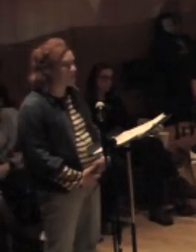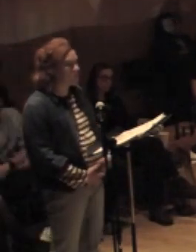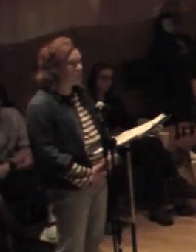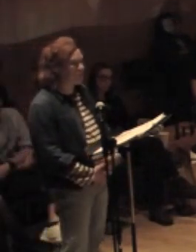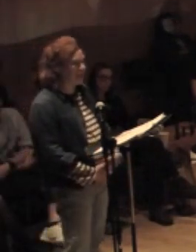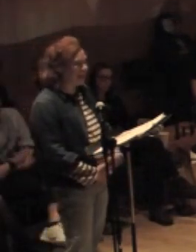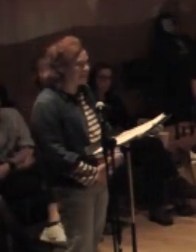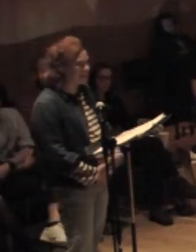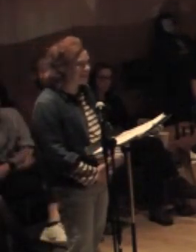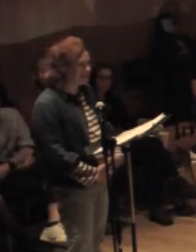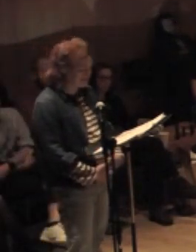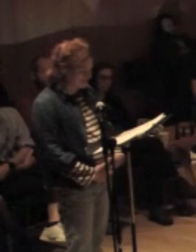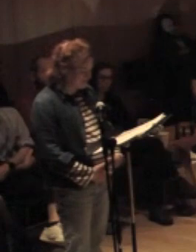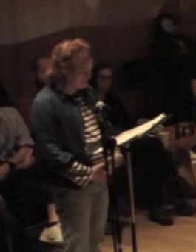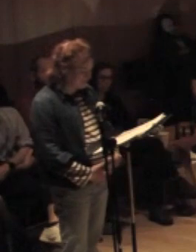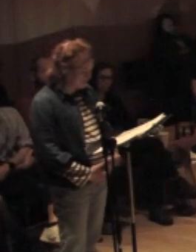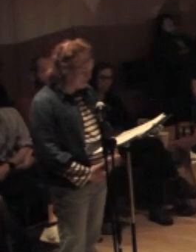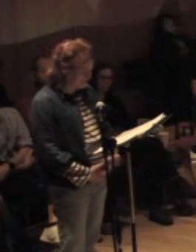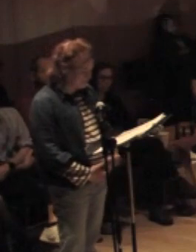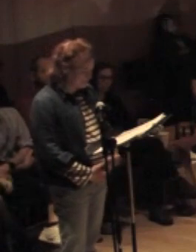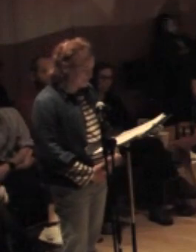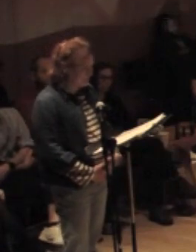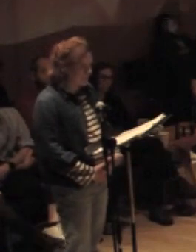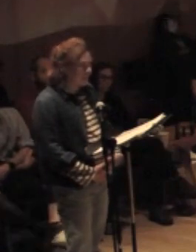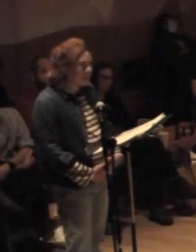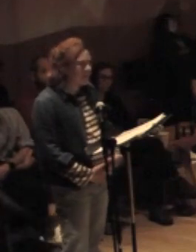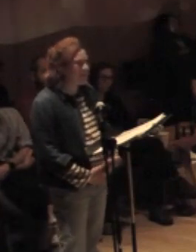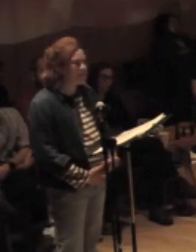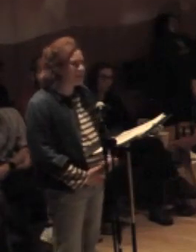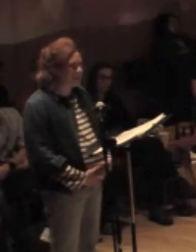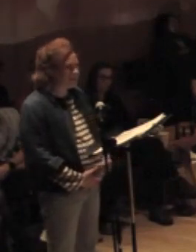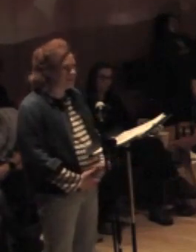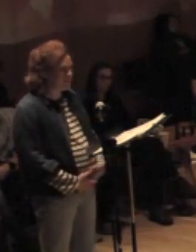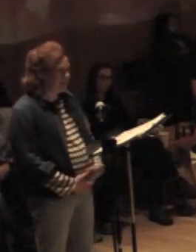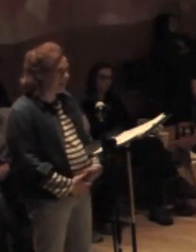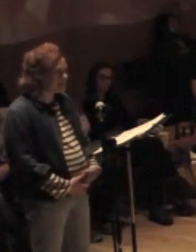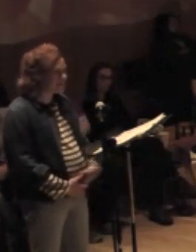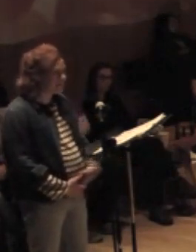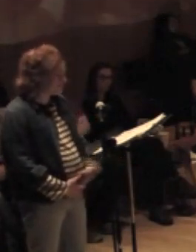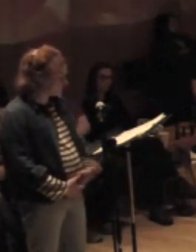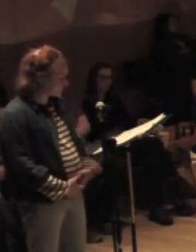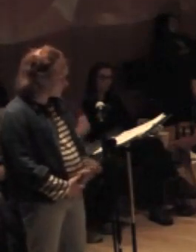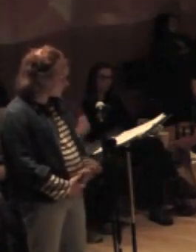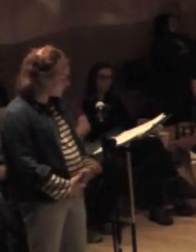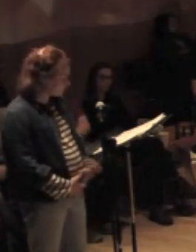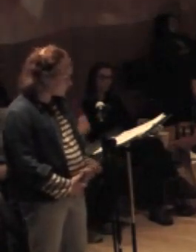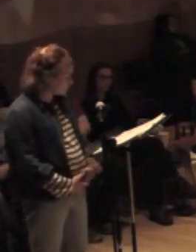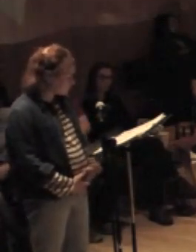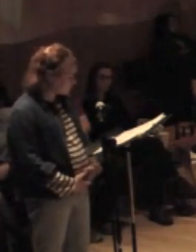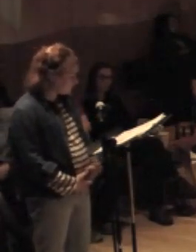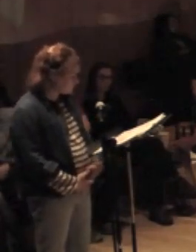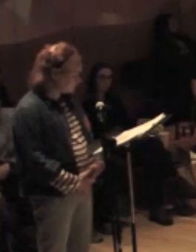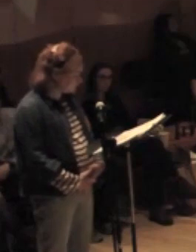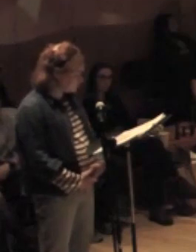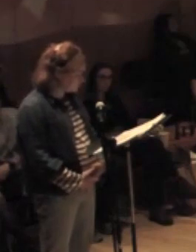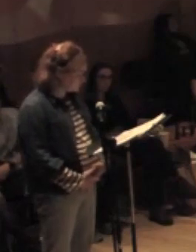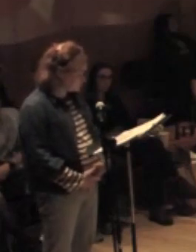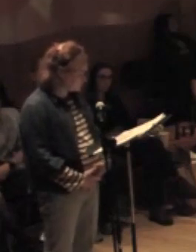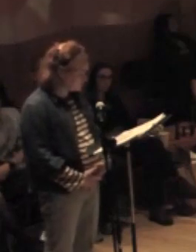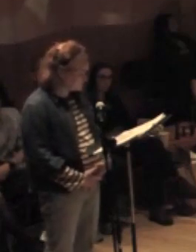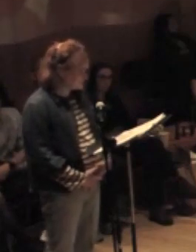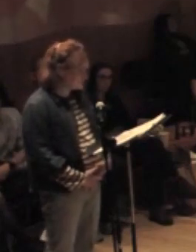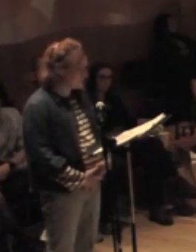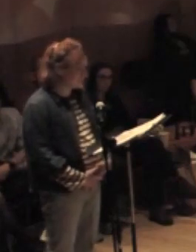belly is bur so fast yeah ridiculously past we are